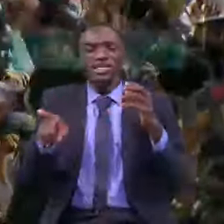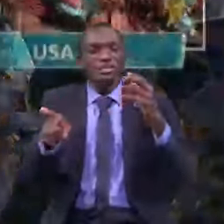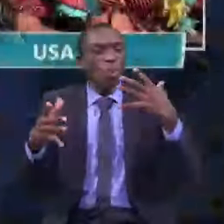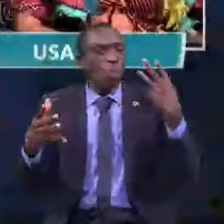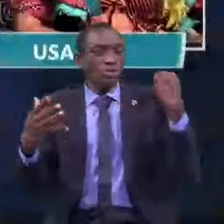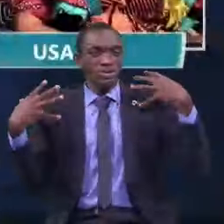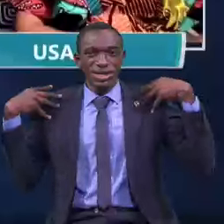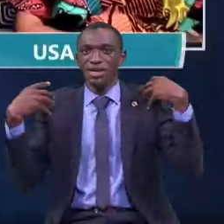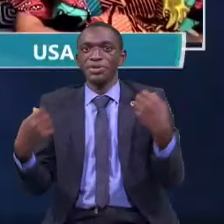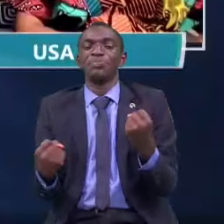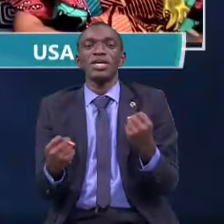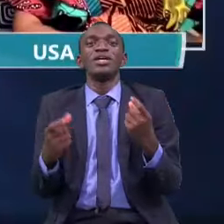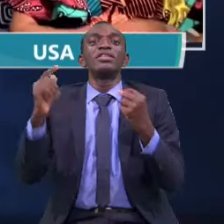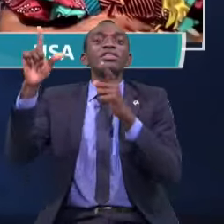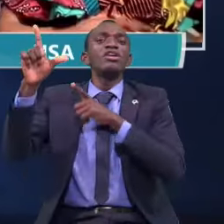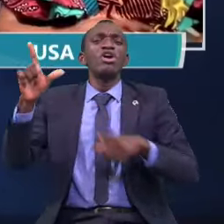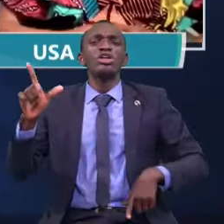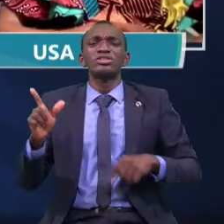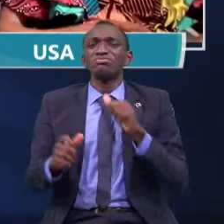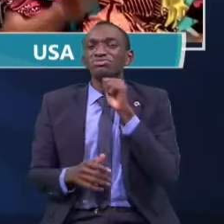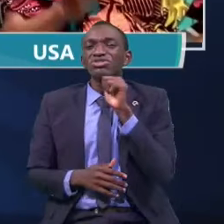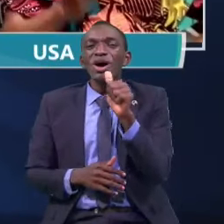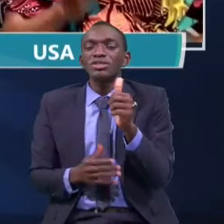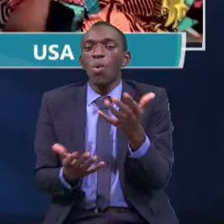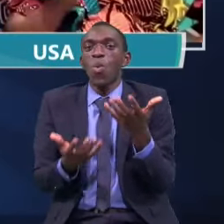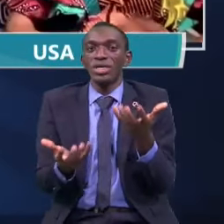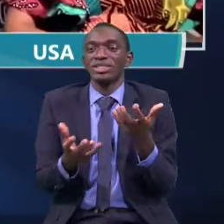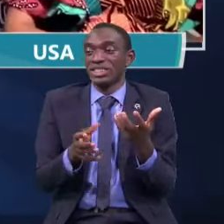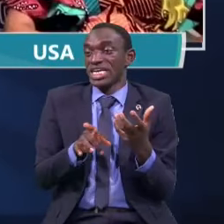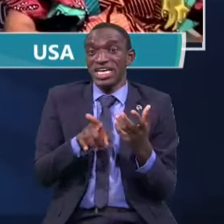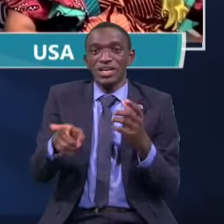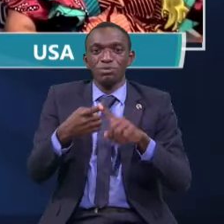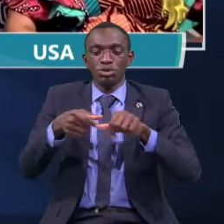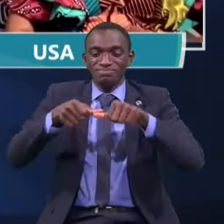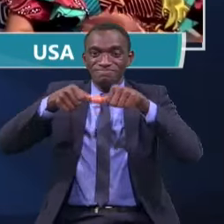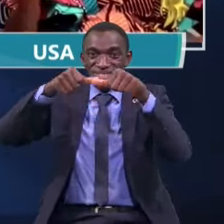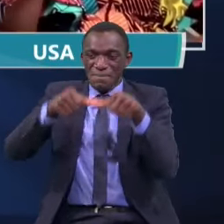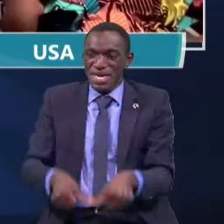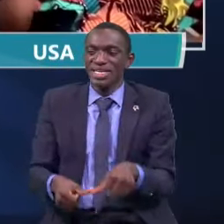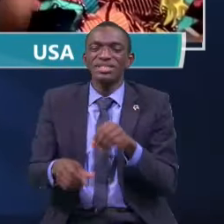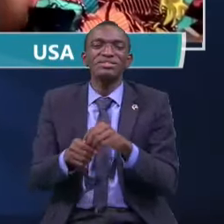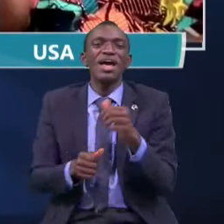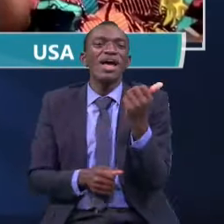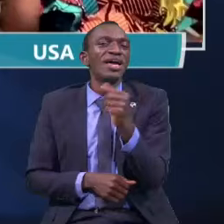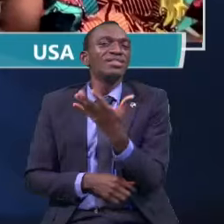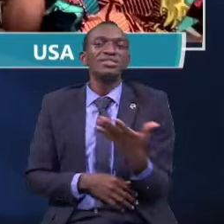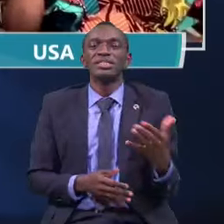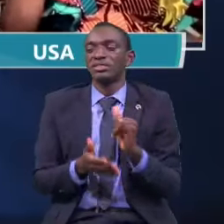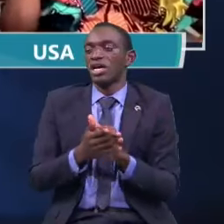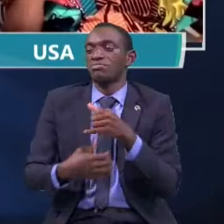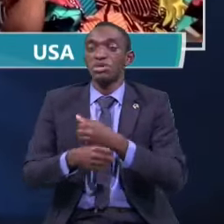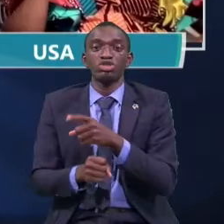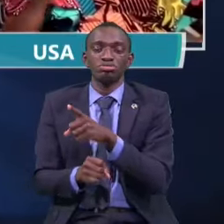The Lord does not want you to remain in any sin that puts you in